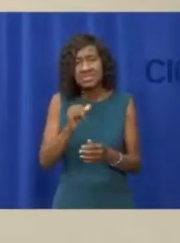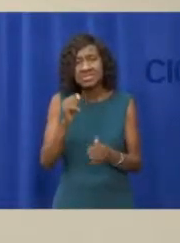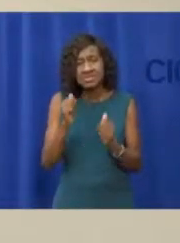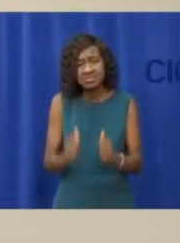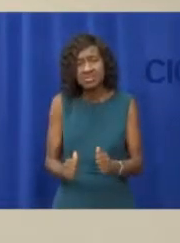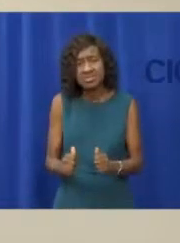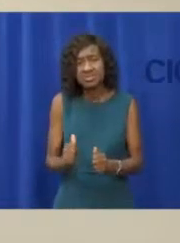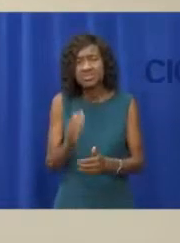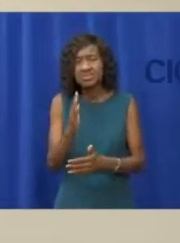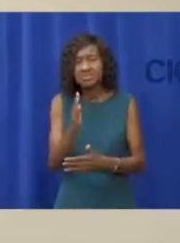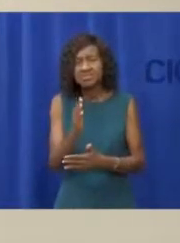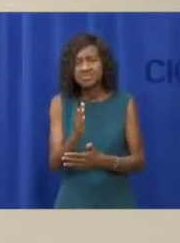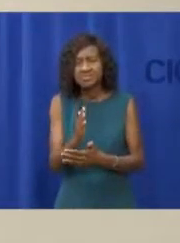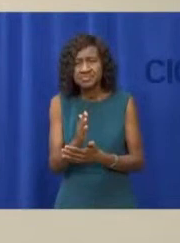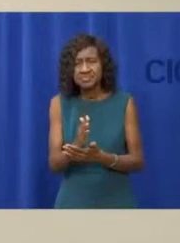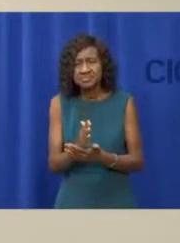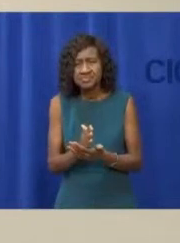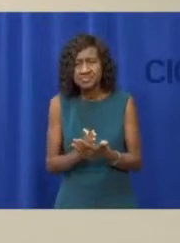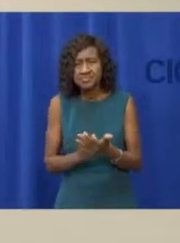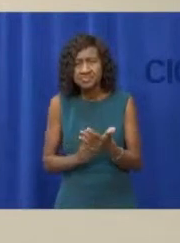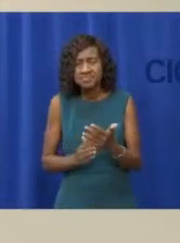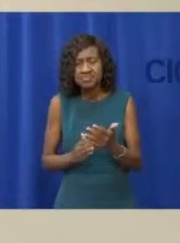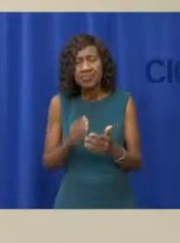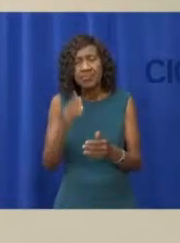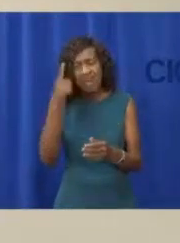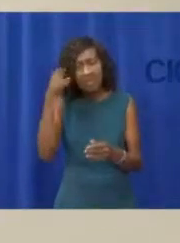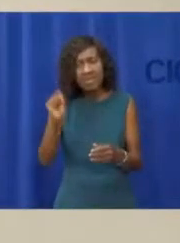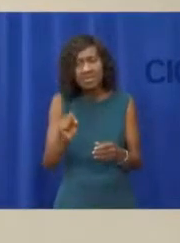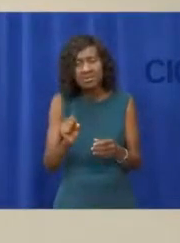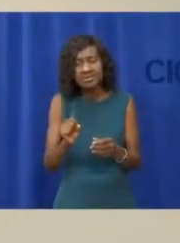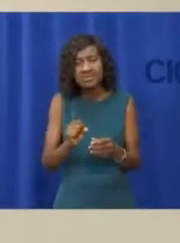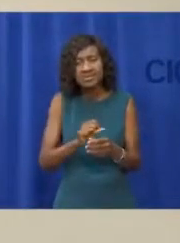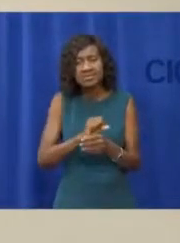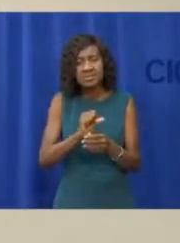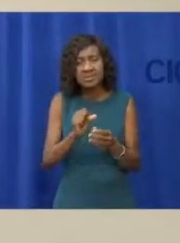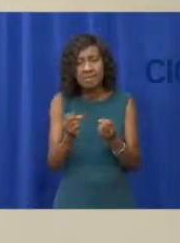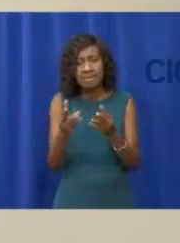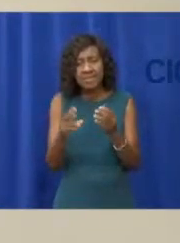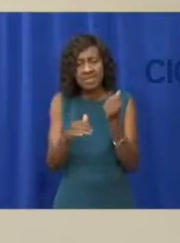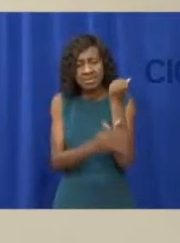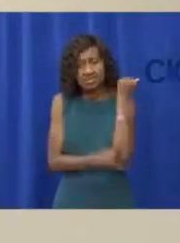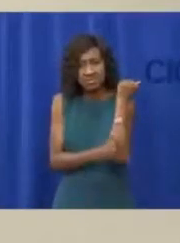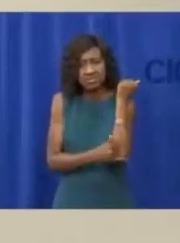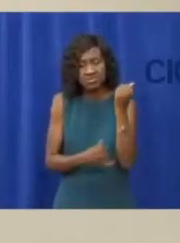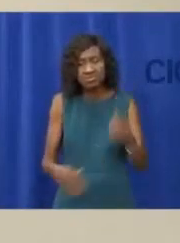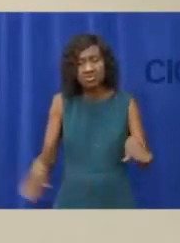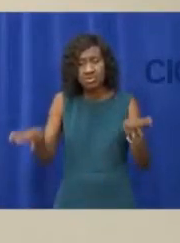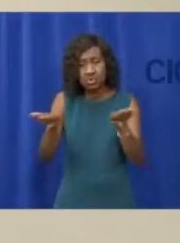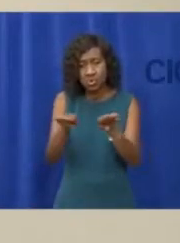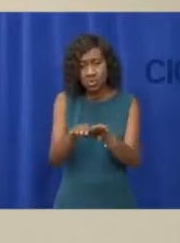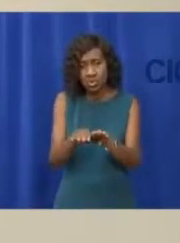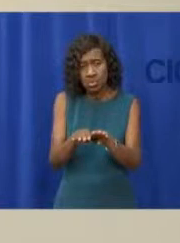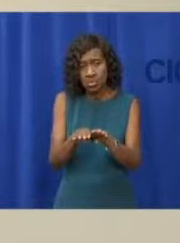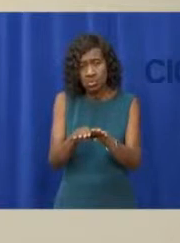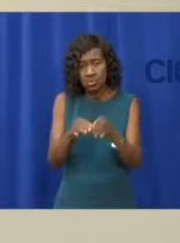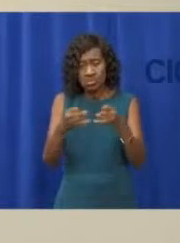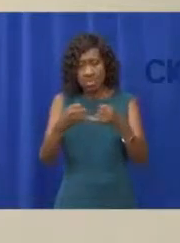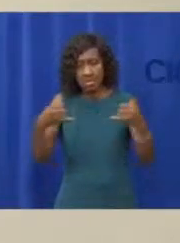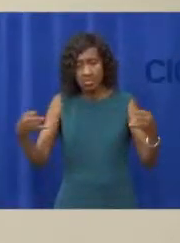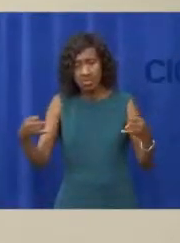constraints that all around us, airports are closed, borders are closed. So it's not as simple exercise as we would like it to